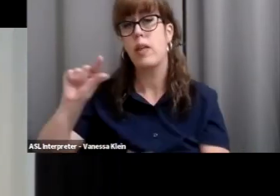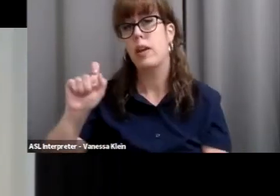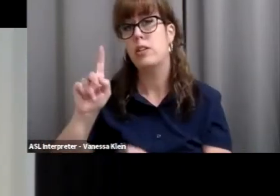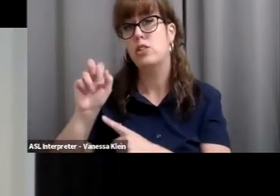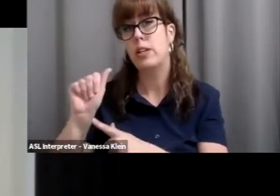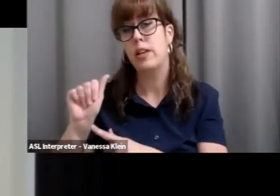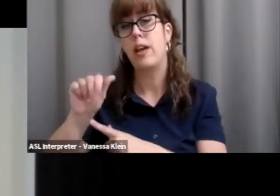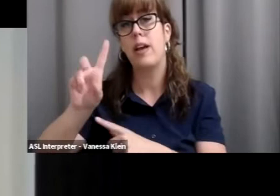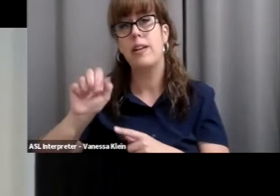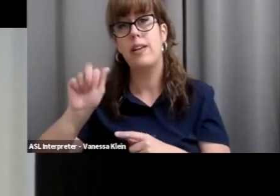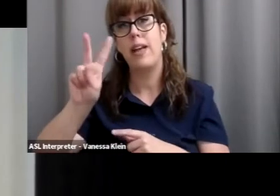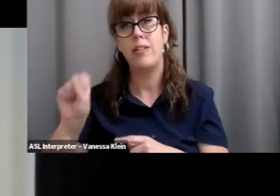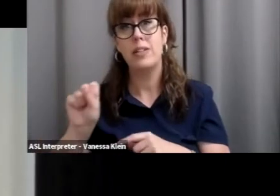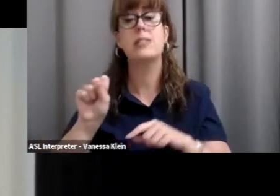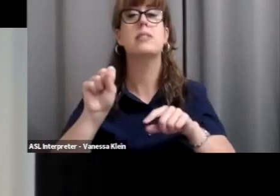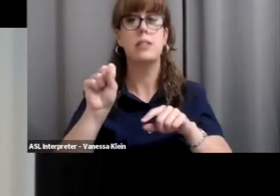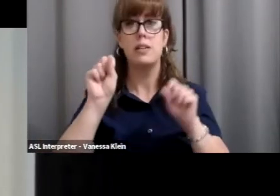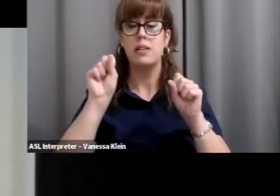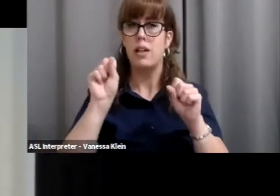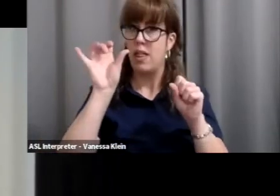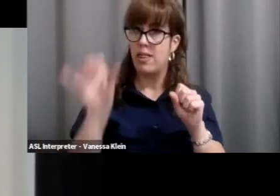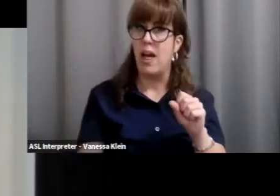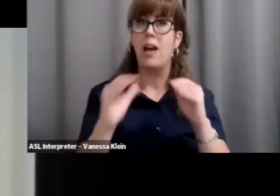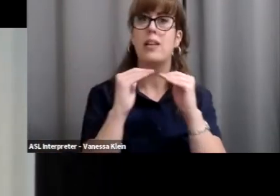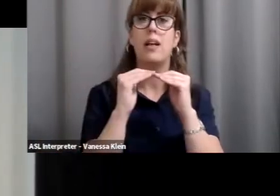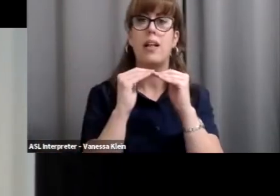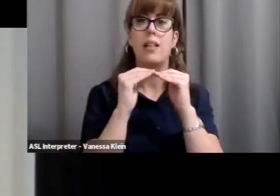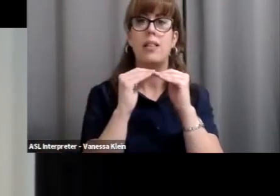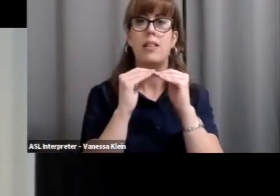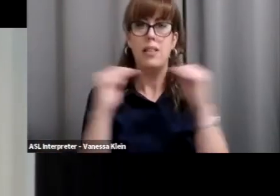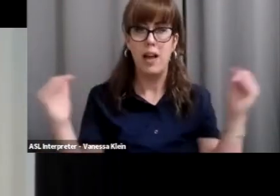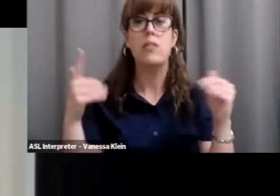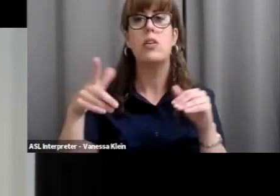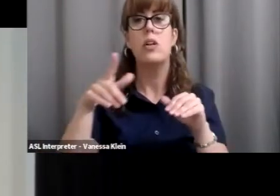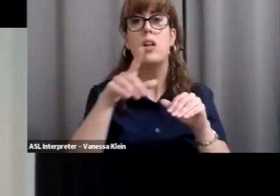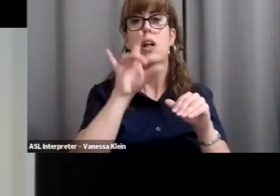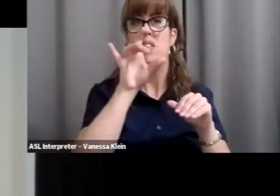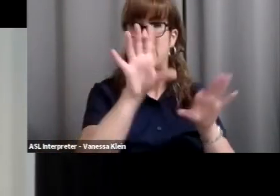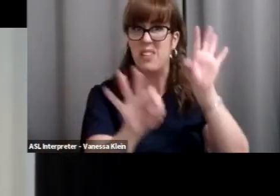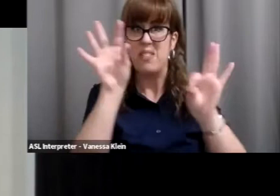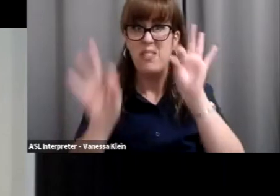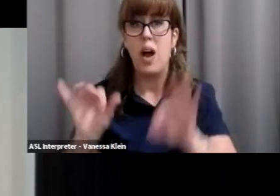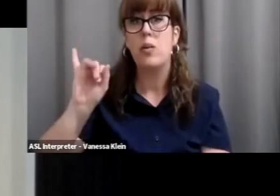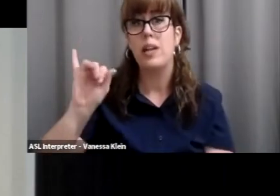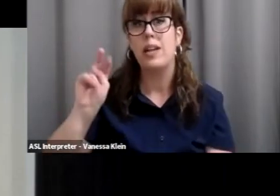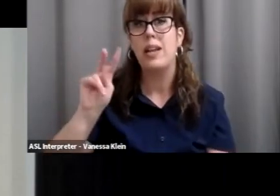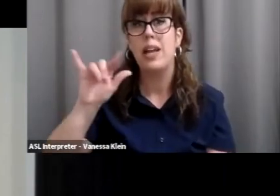of gender stereotyping found in Indian advertisements is really a welcome step in